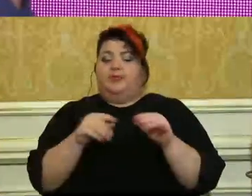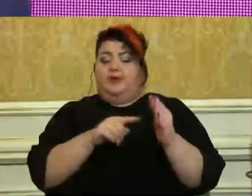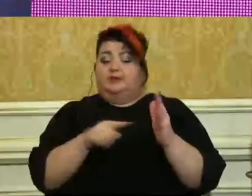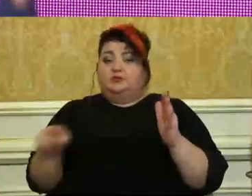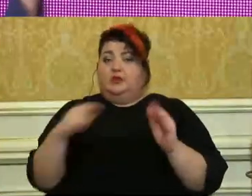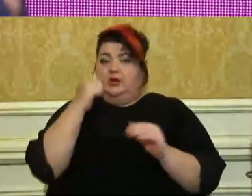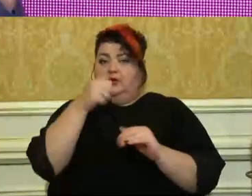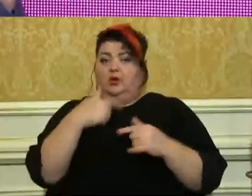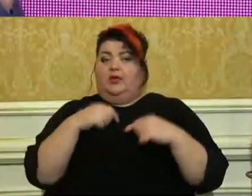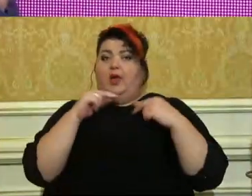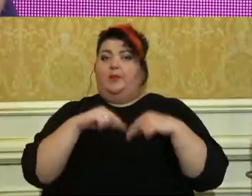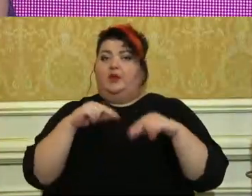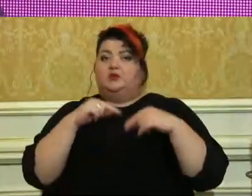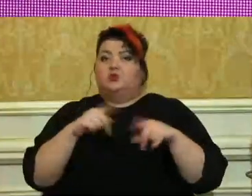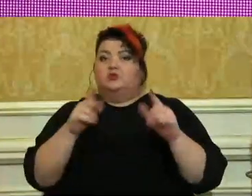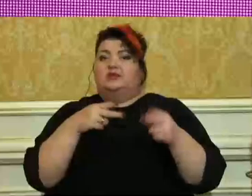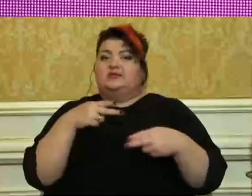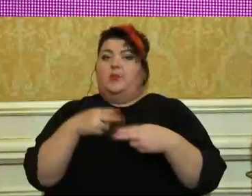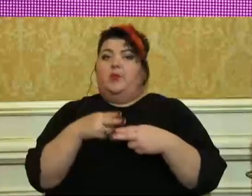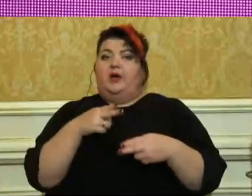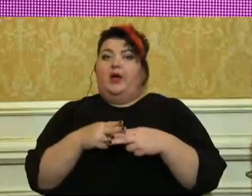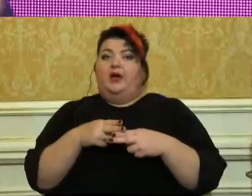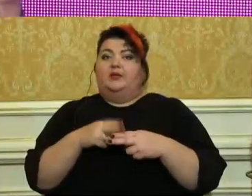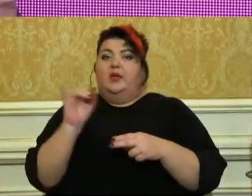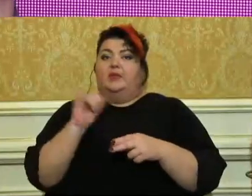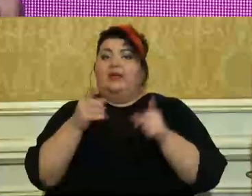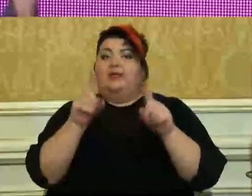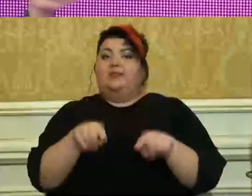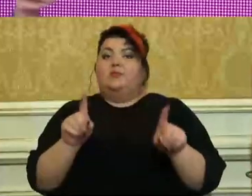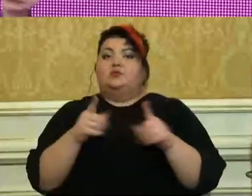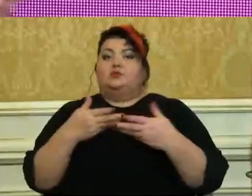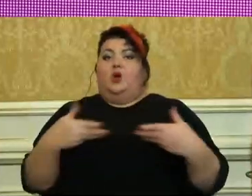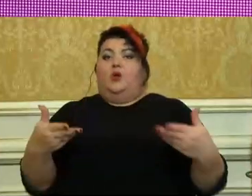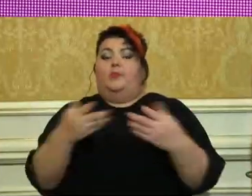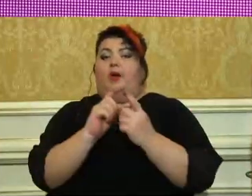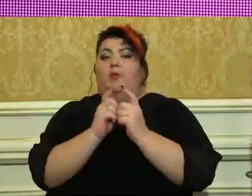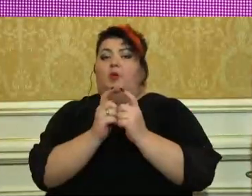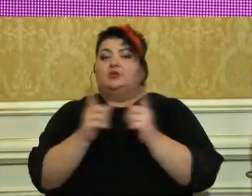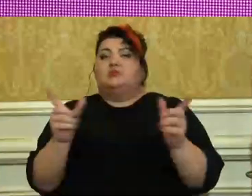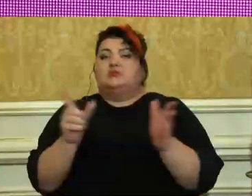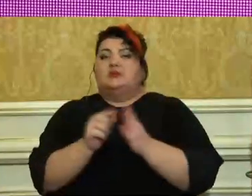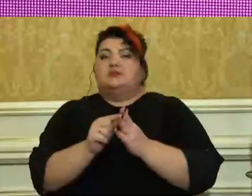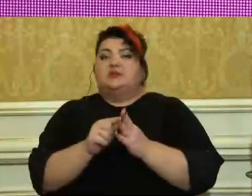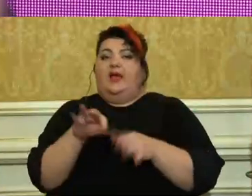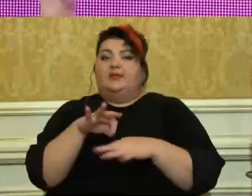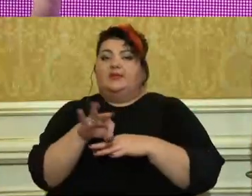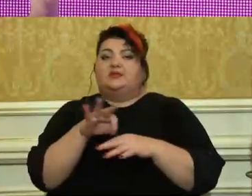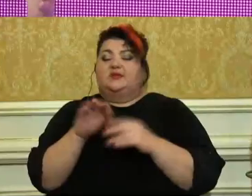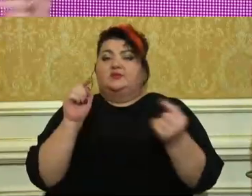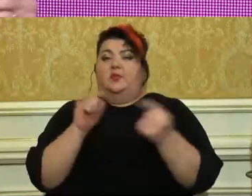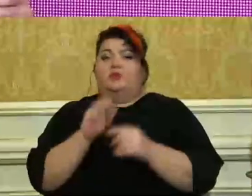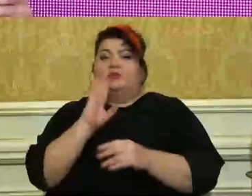on preventing, combating violence against women, domestic violence, protecting the victim,